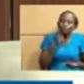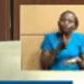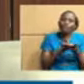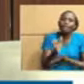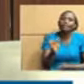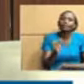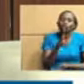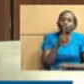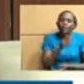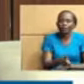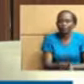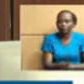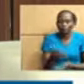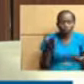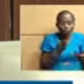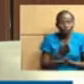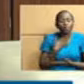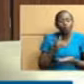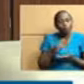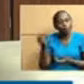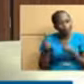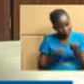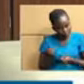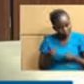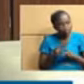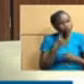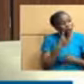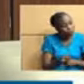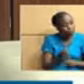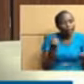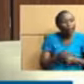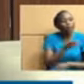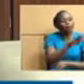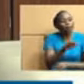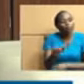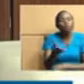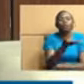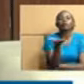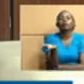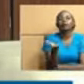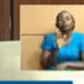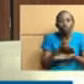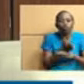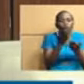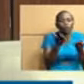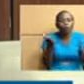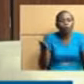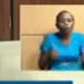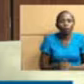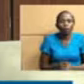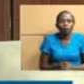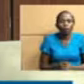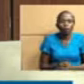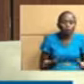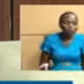want to tell me that we need more cars when we are seeing cars parked. The cars that are parked at the ministries only lack